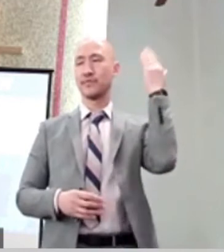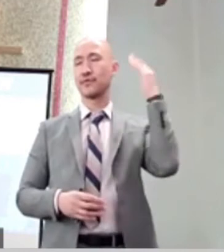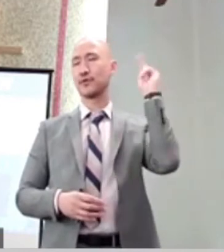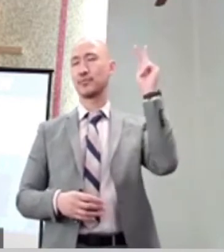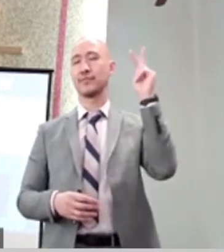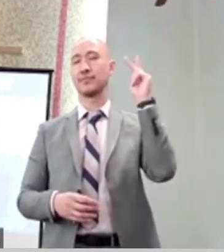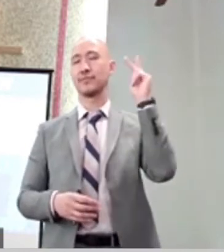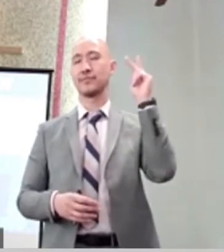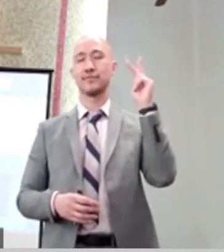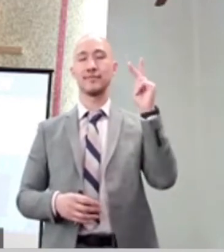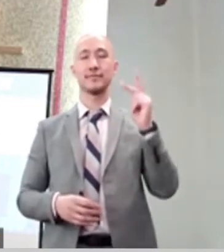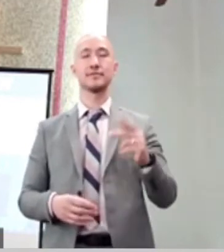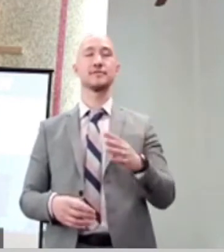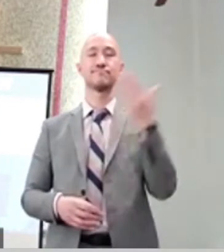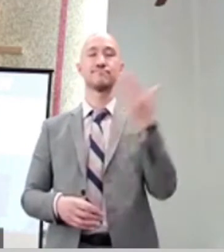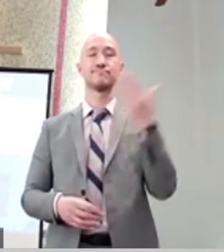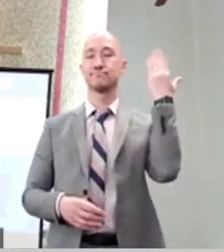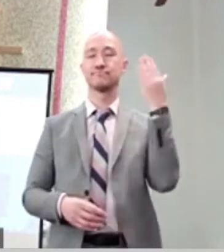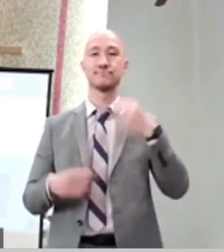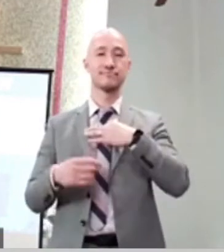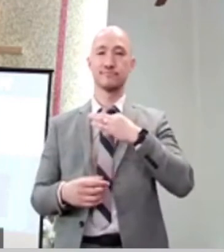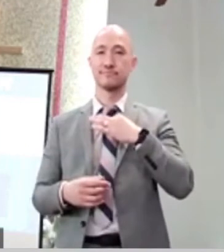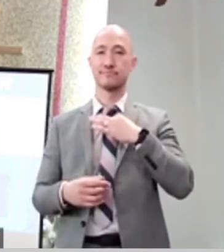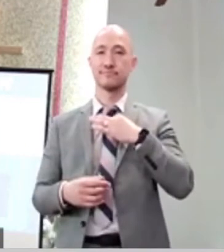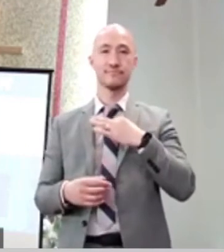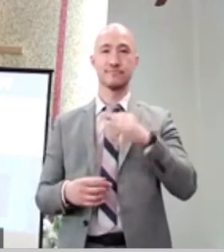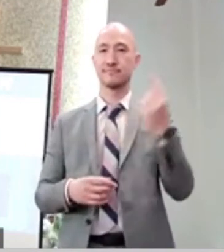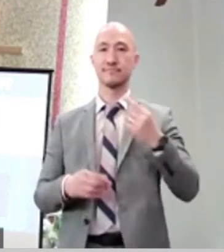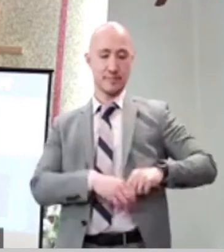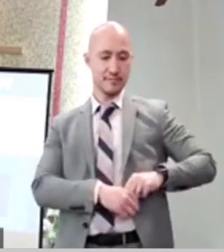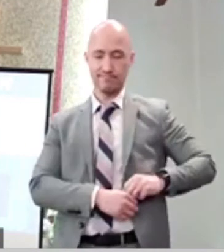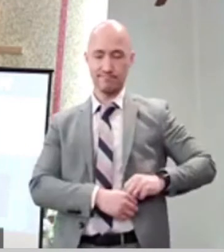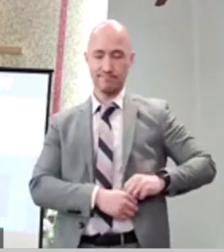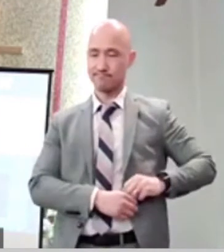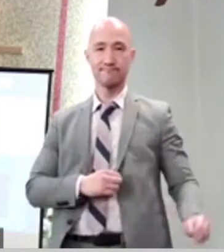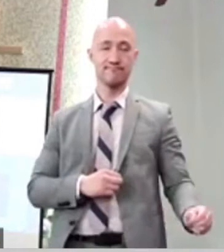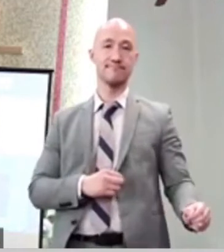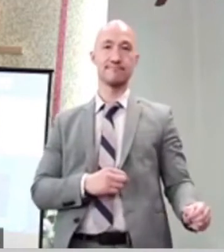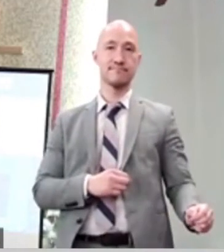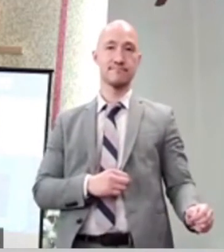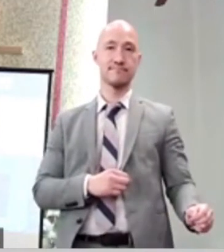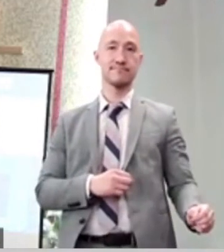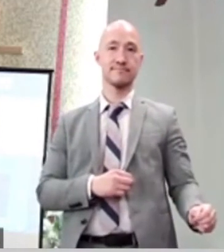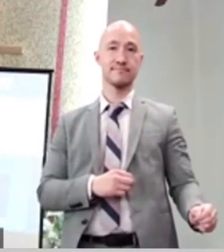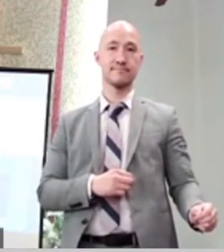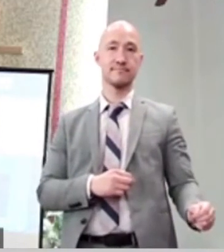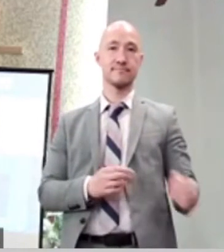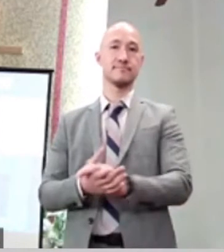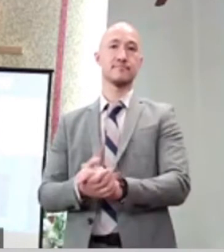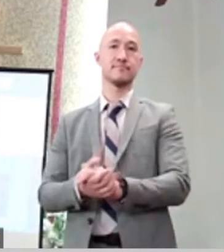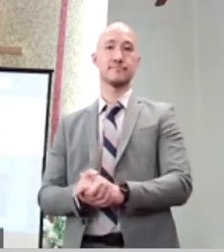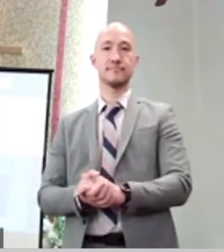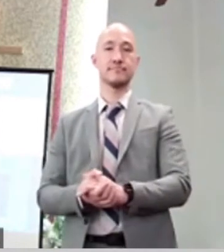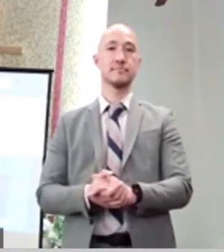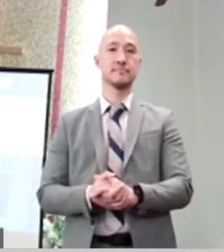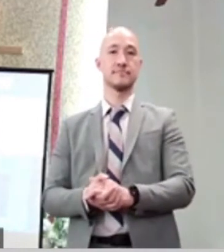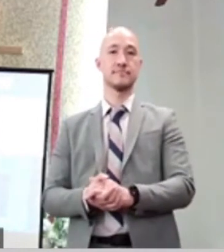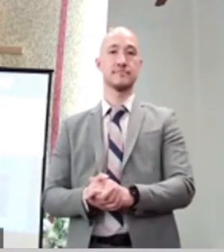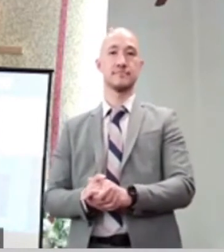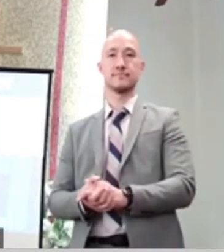knees especially, right? And sometimes what would happen if you patch, if you use a new piece of